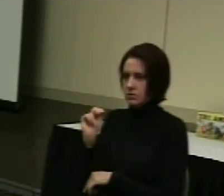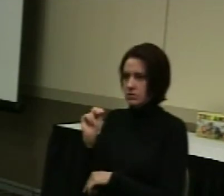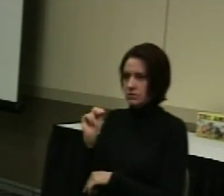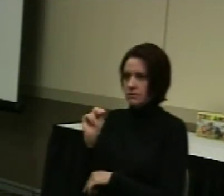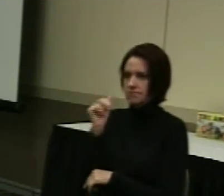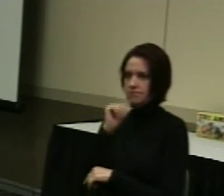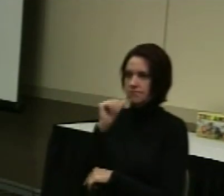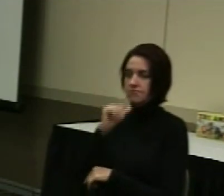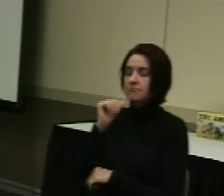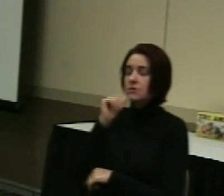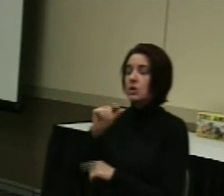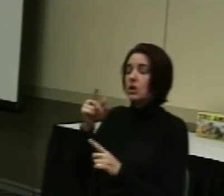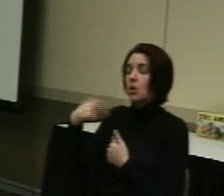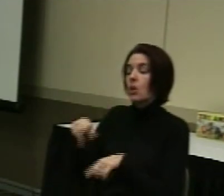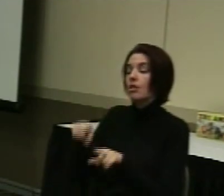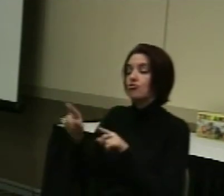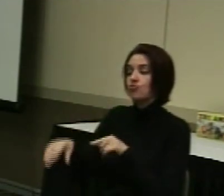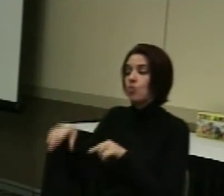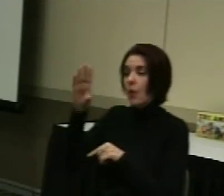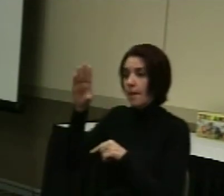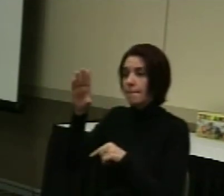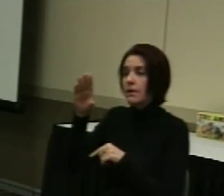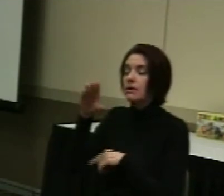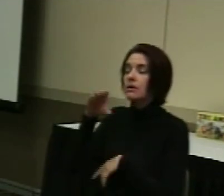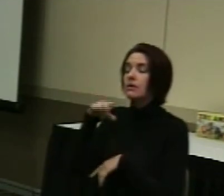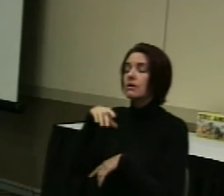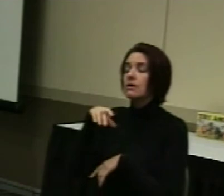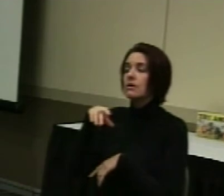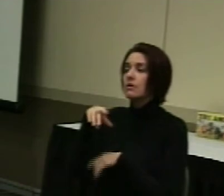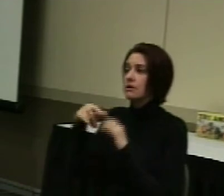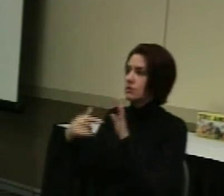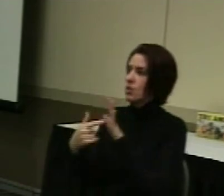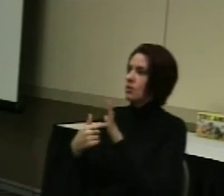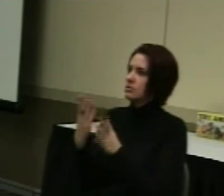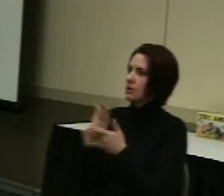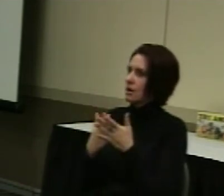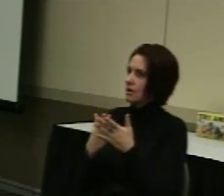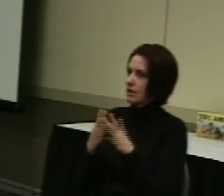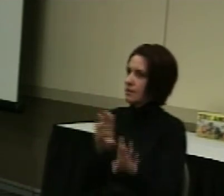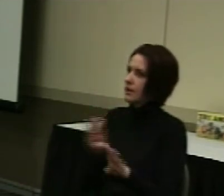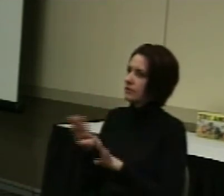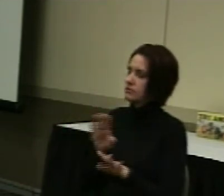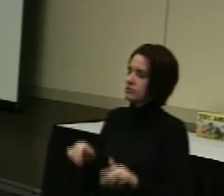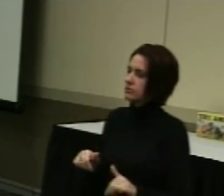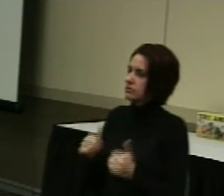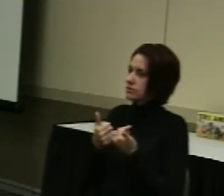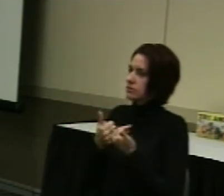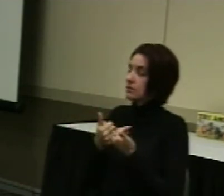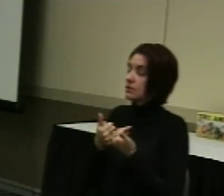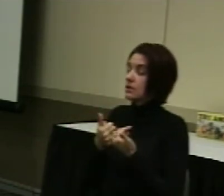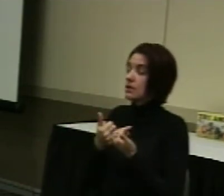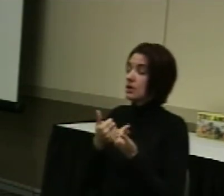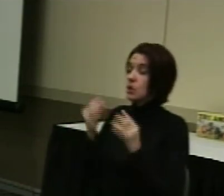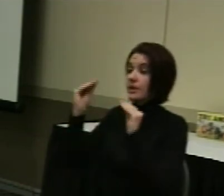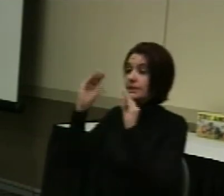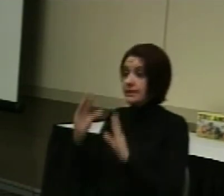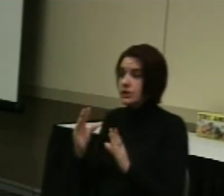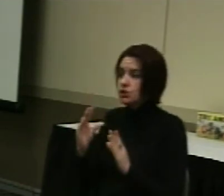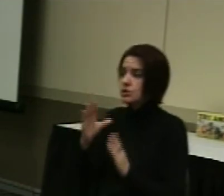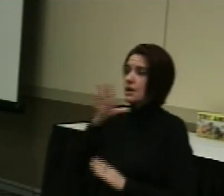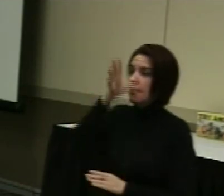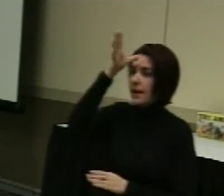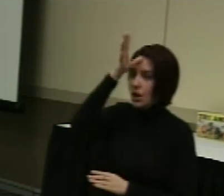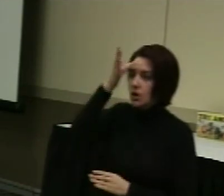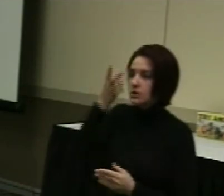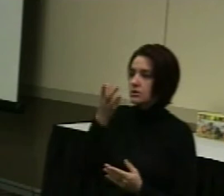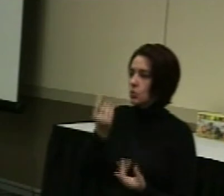as she is growing up, she is showing some challenging behaviors. The job for the teachers and the parents